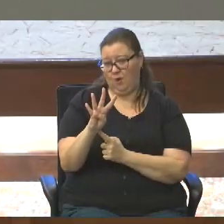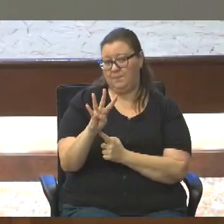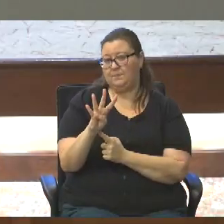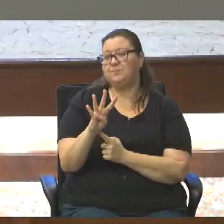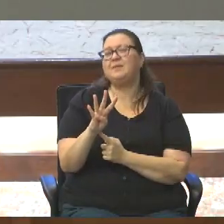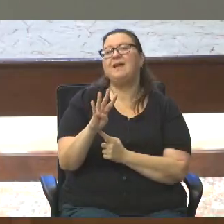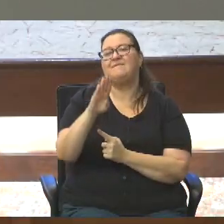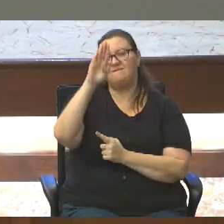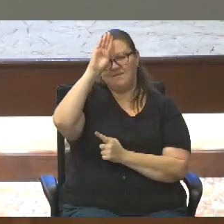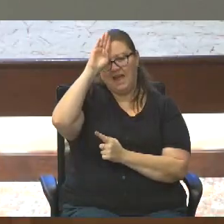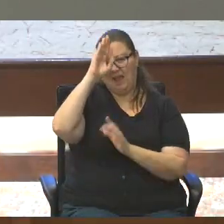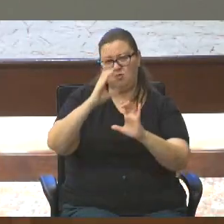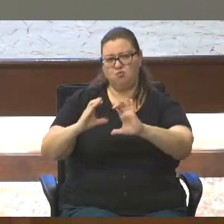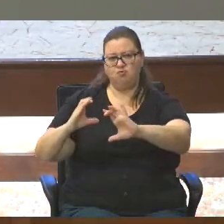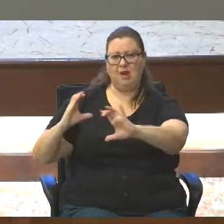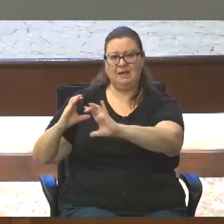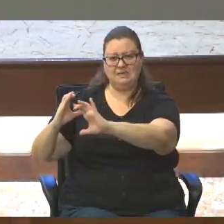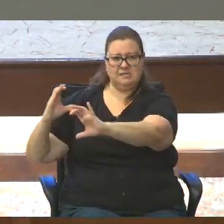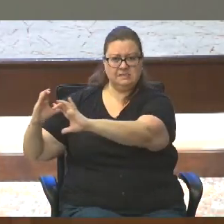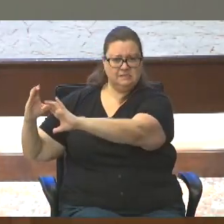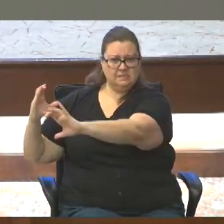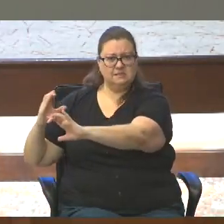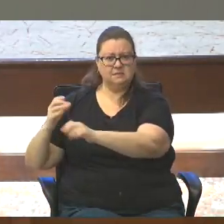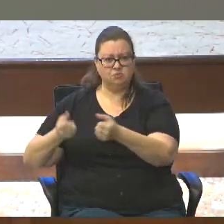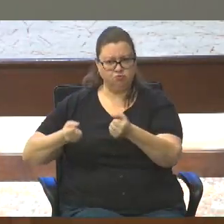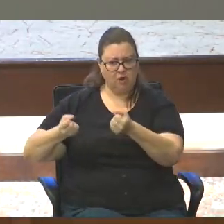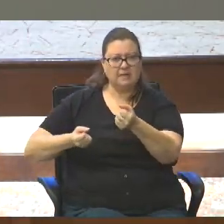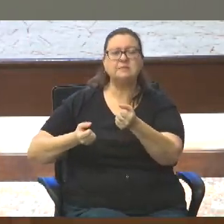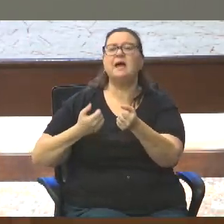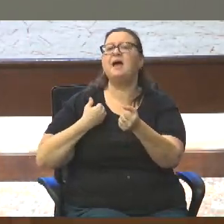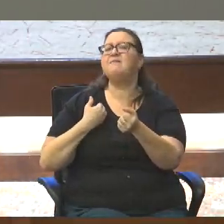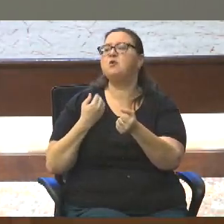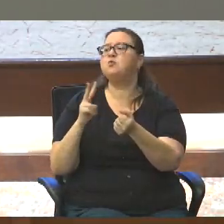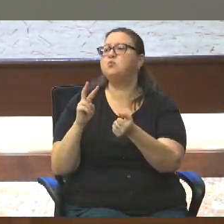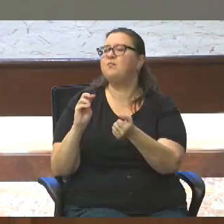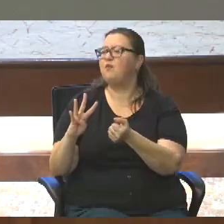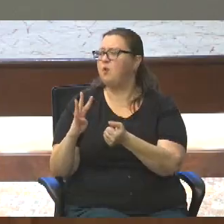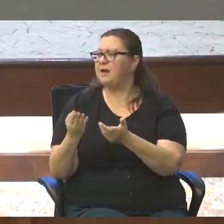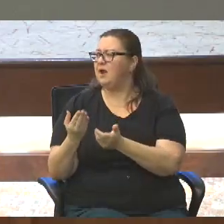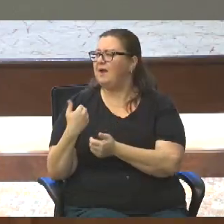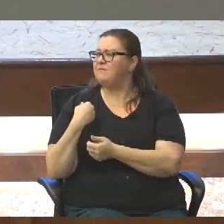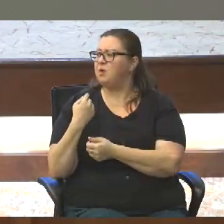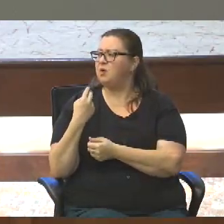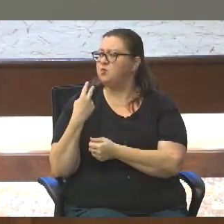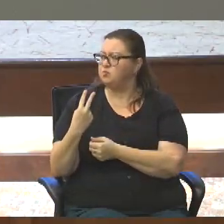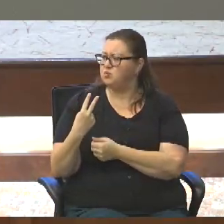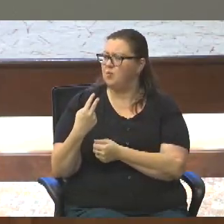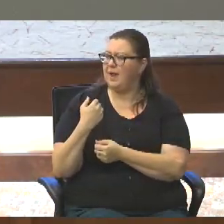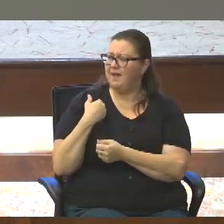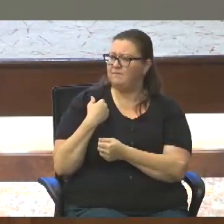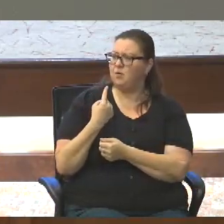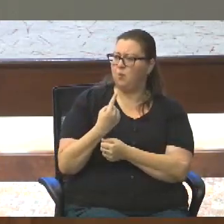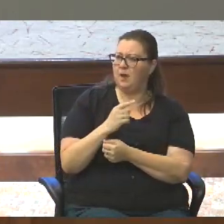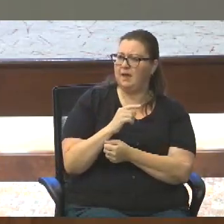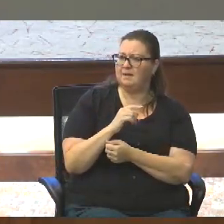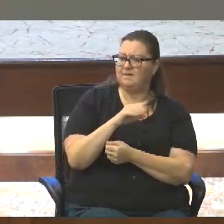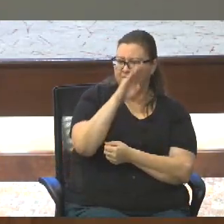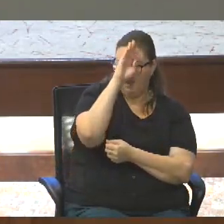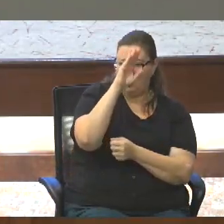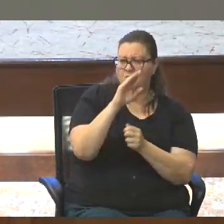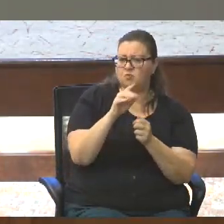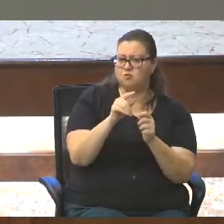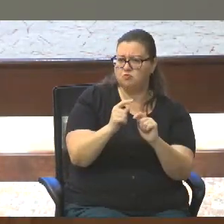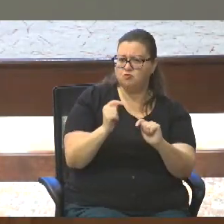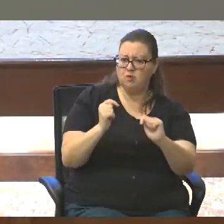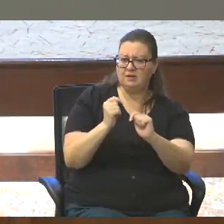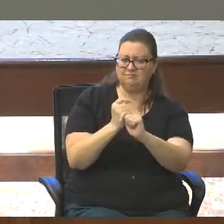the fire trucks. I mean, I love buying fire trucks. So we got 2 more fire trucks here, an aerial ladder truck and a pumper engine, the continuing effort to make